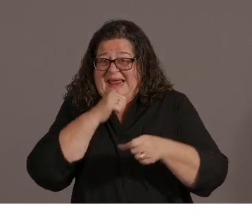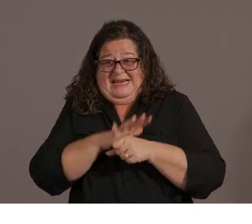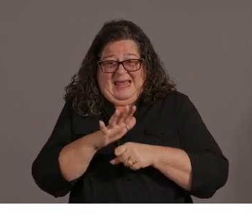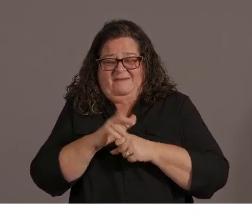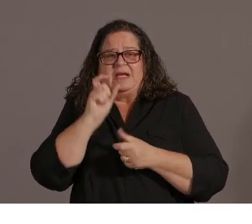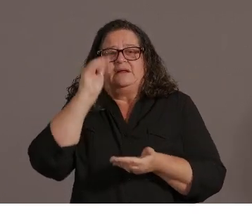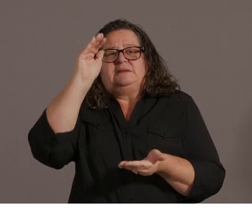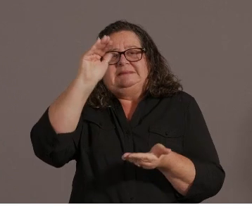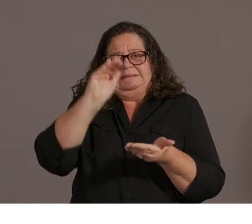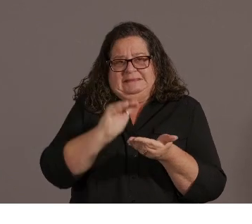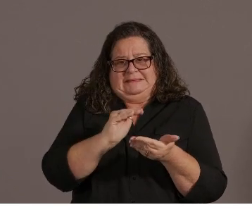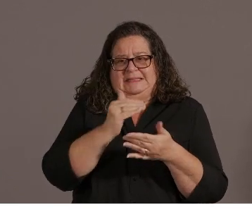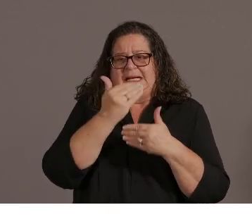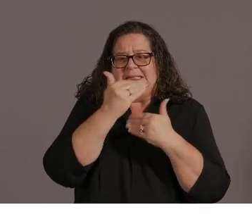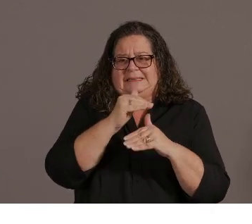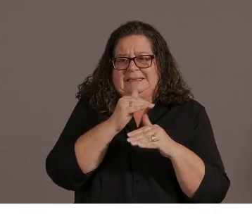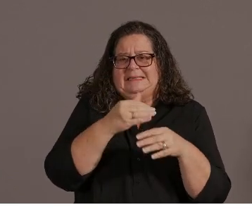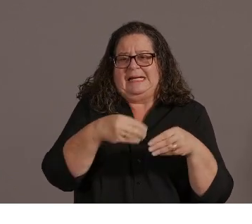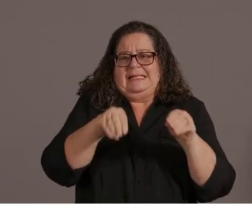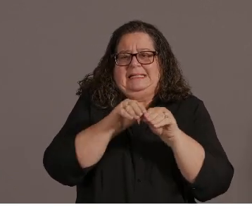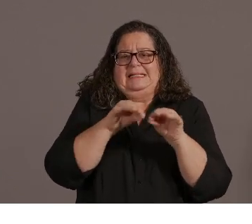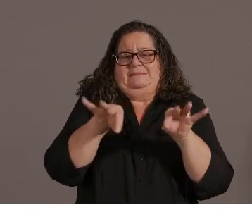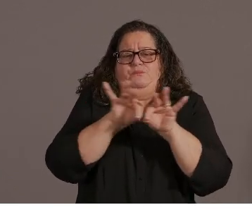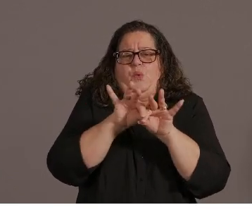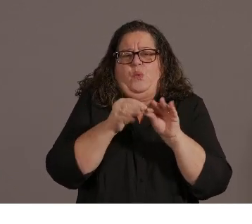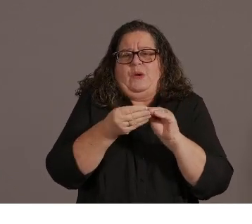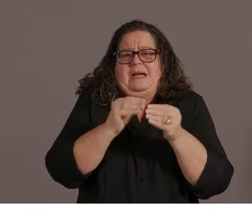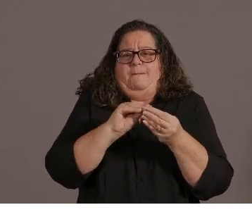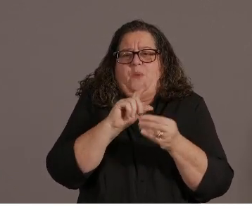limited vaccine that they have. That is